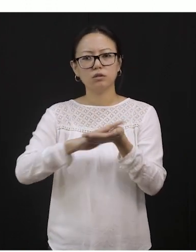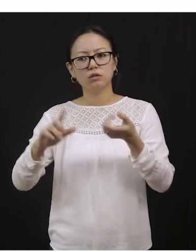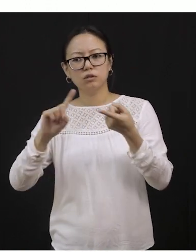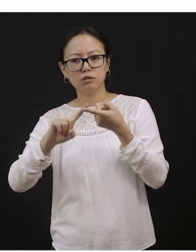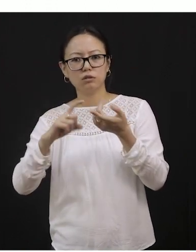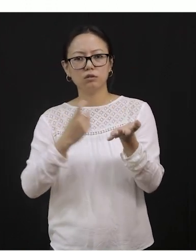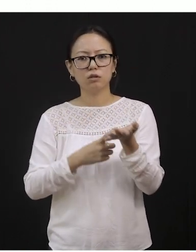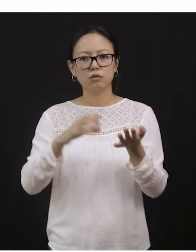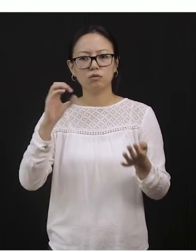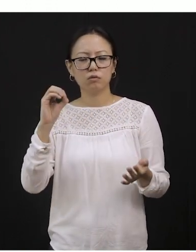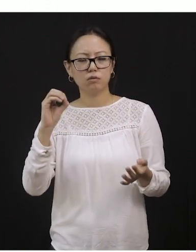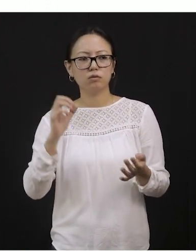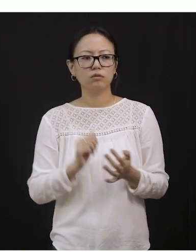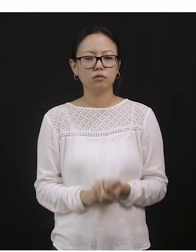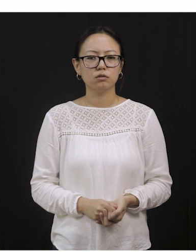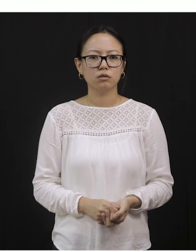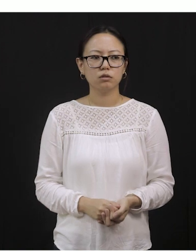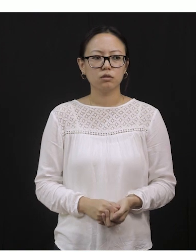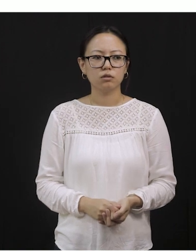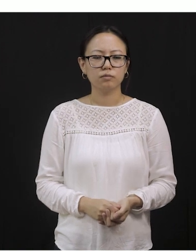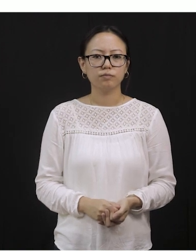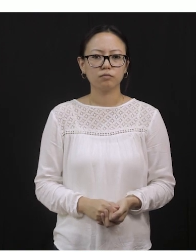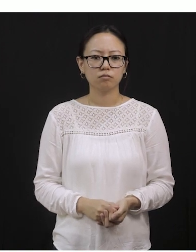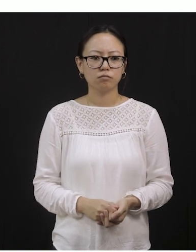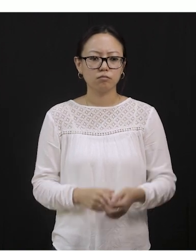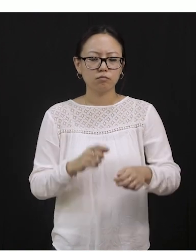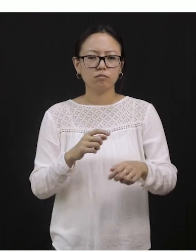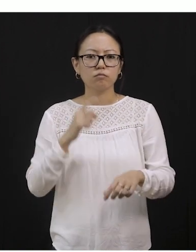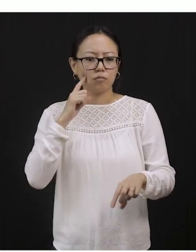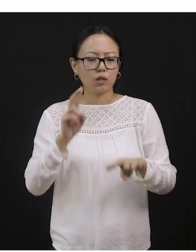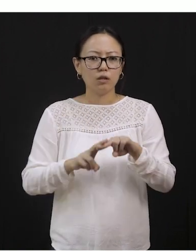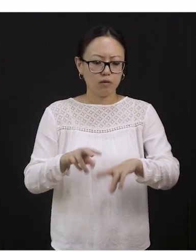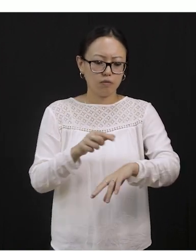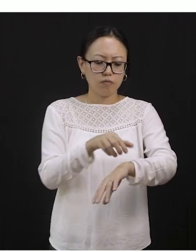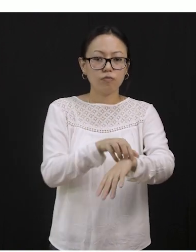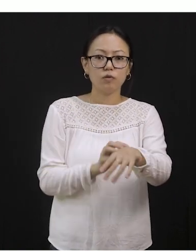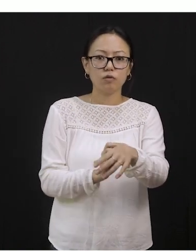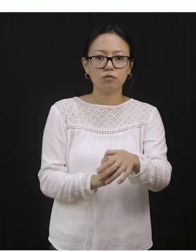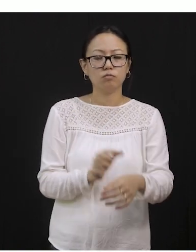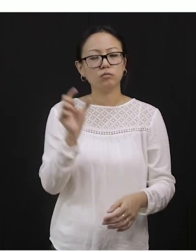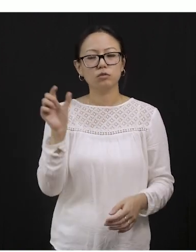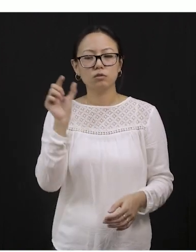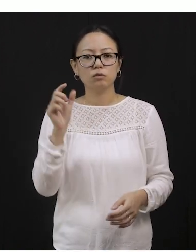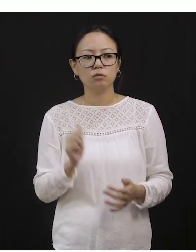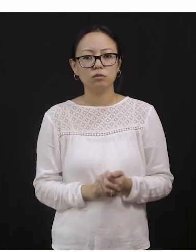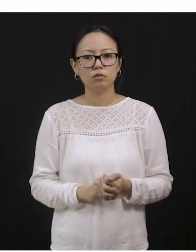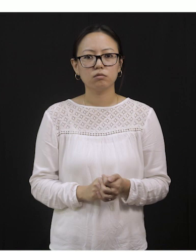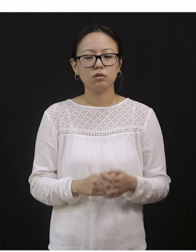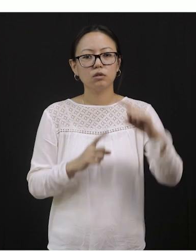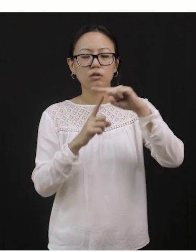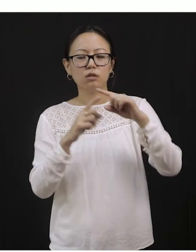Penta when he turns into heroes, and that is "Time to go hero." All right, so that is about Penta. Now we